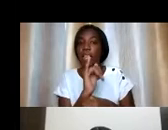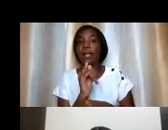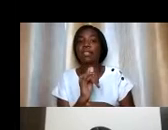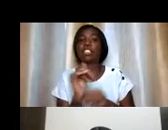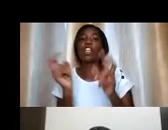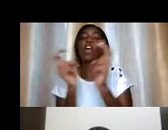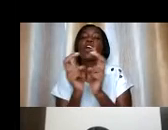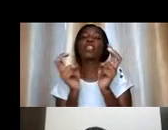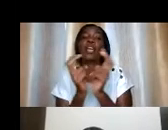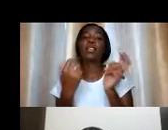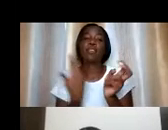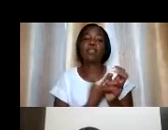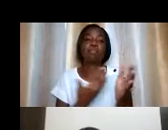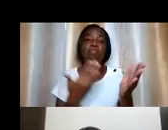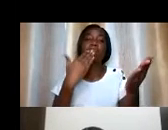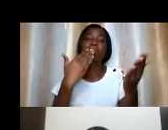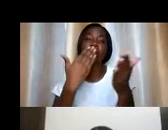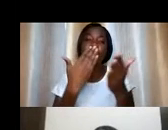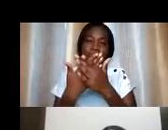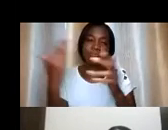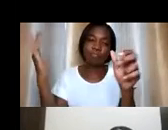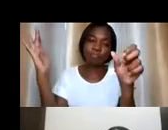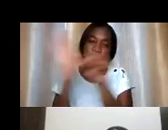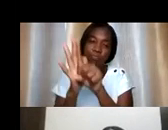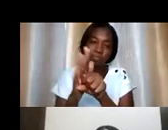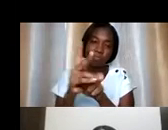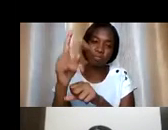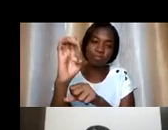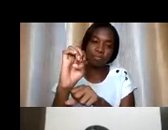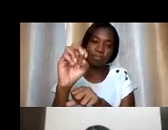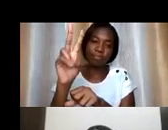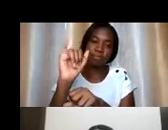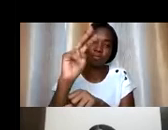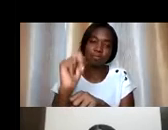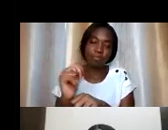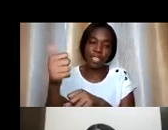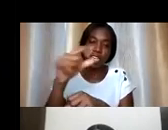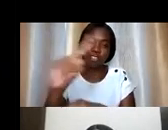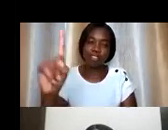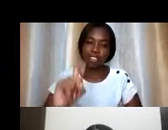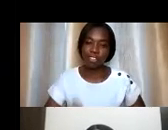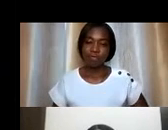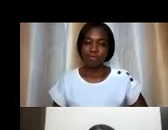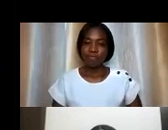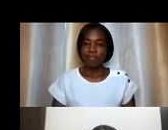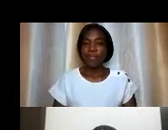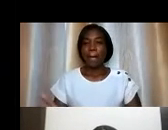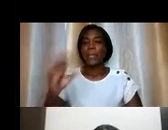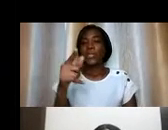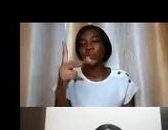contacts. Thank you so much, Kevin. Any questions? Over to you,